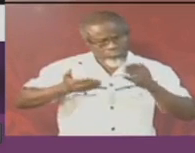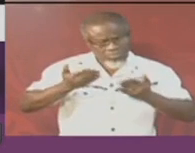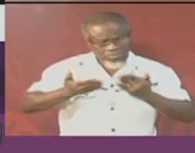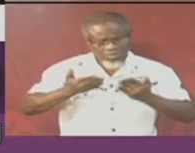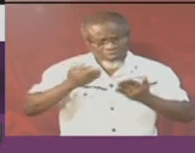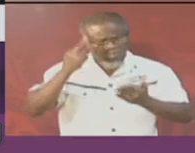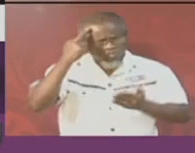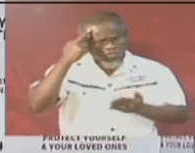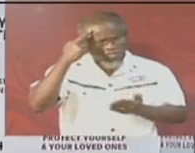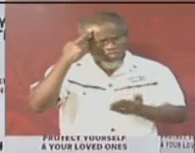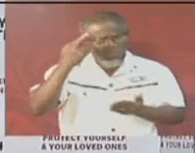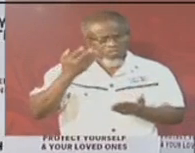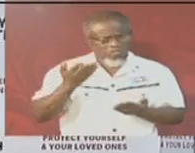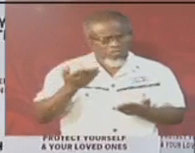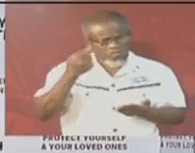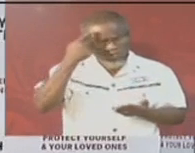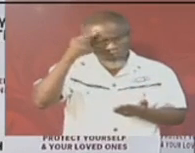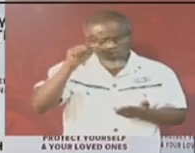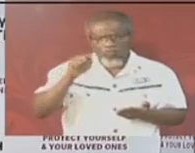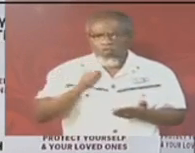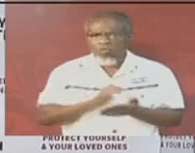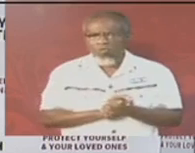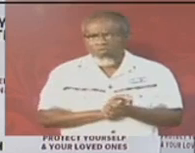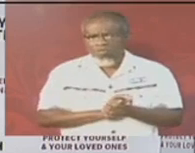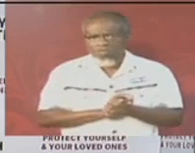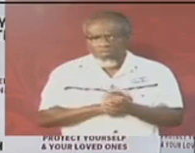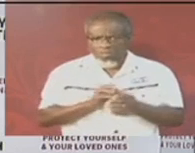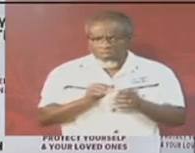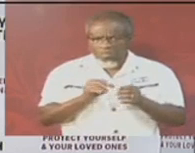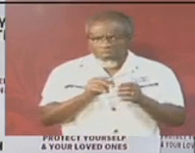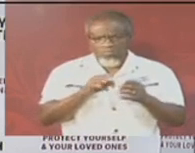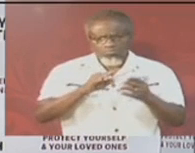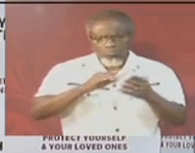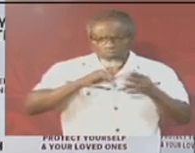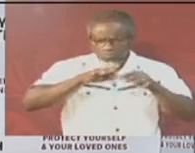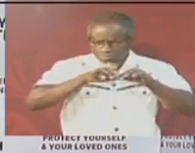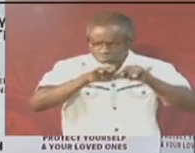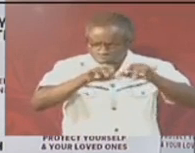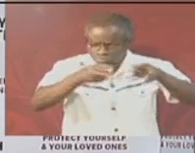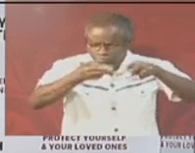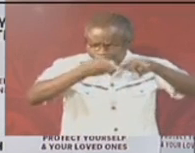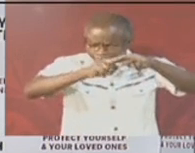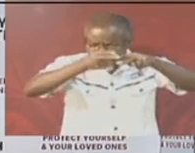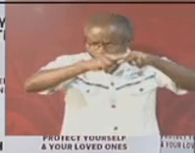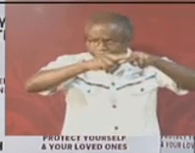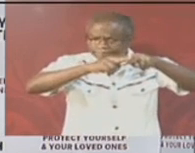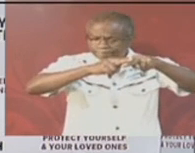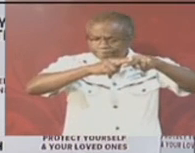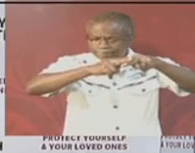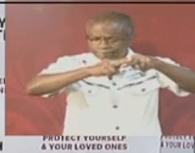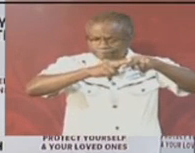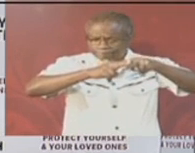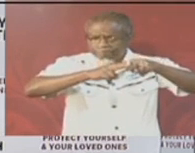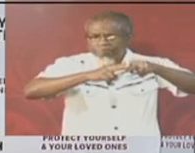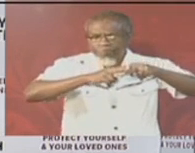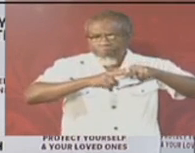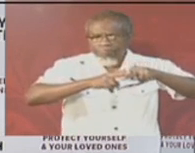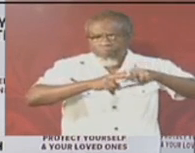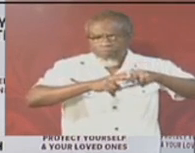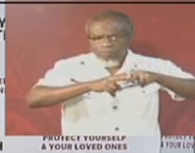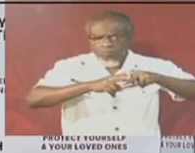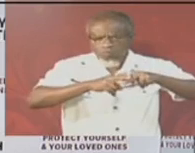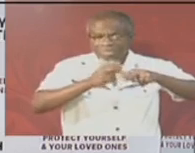you. So I will take the second part first, and Minister Hines will go to the other part. What I said was in response to